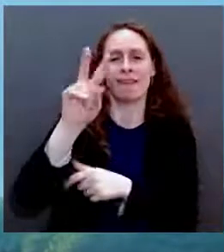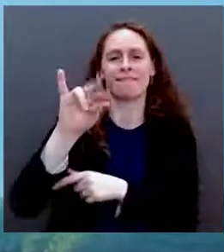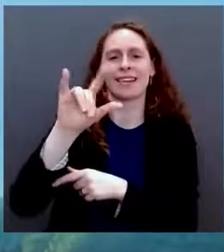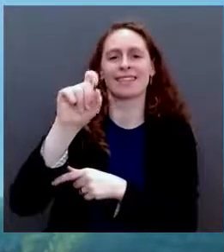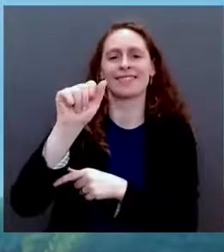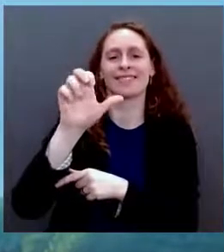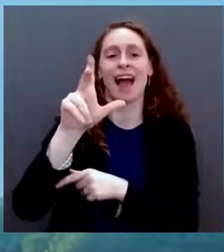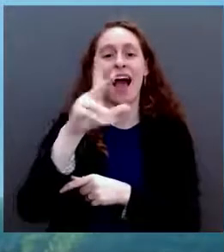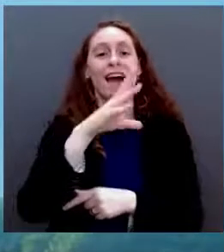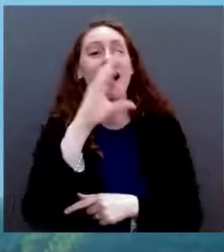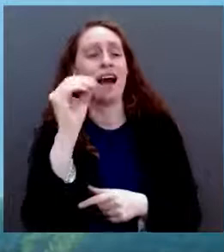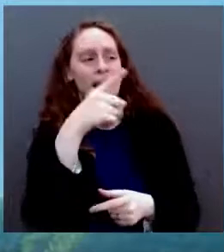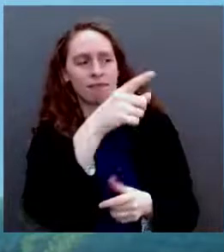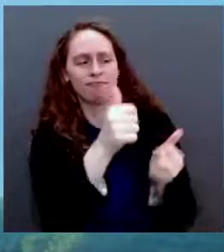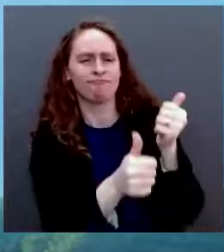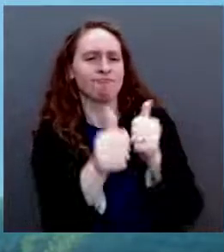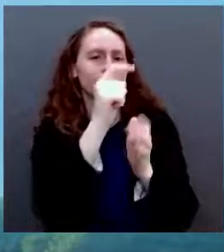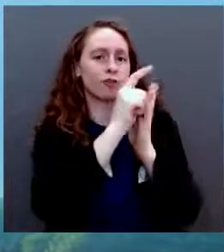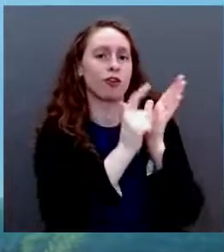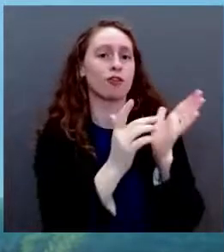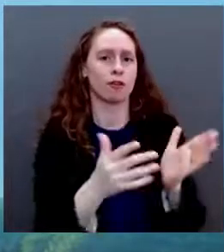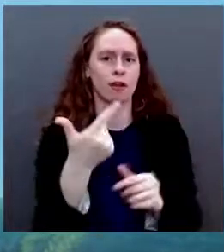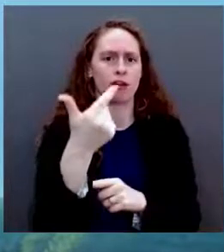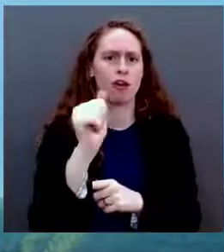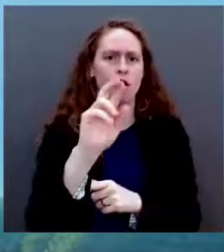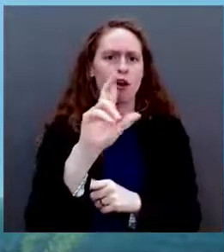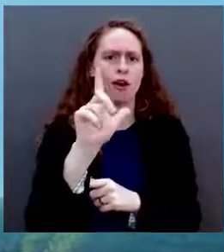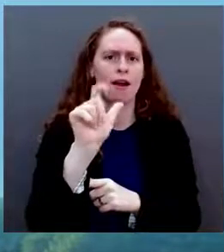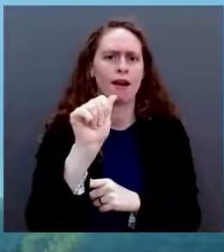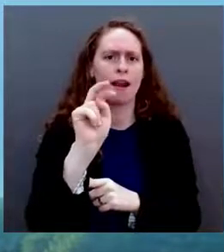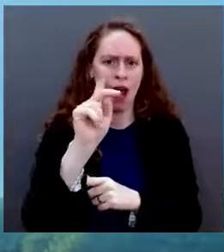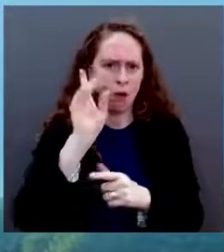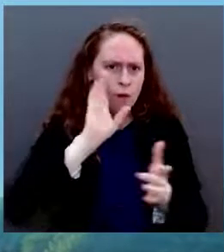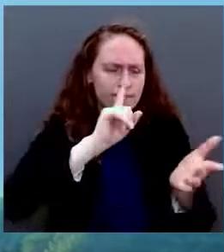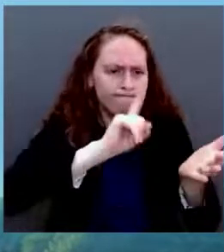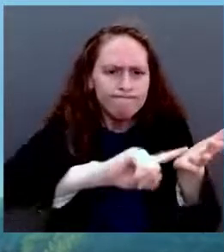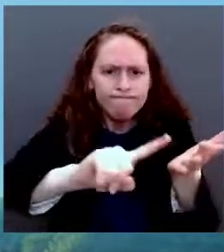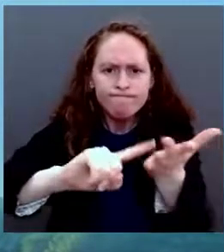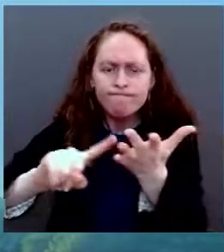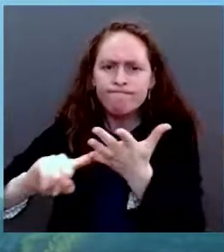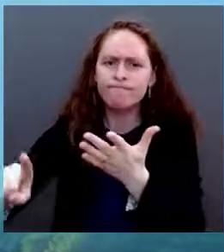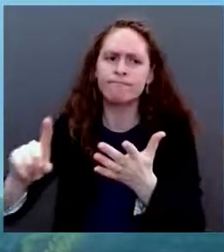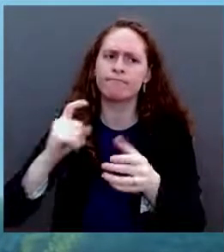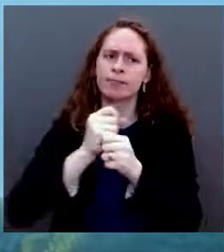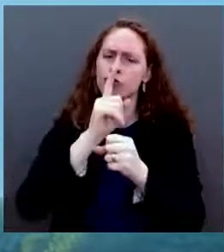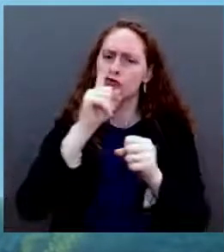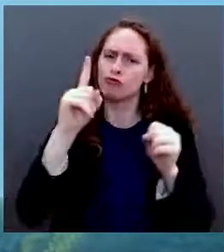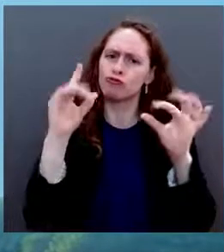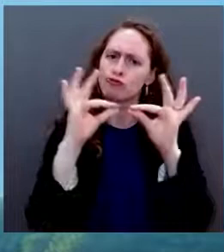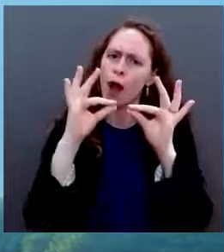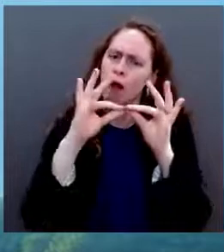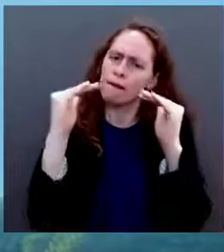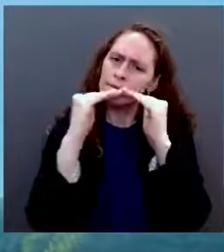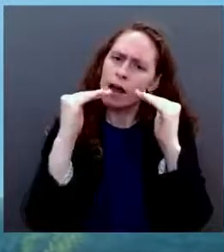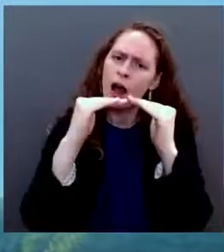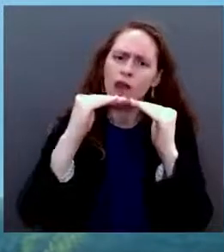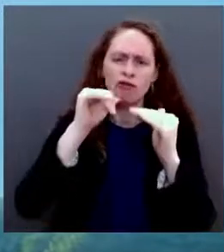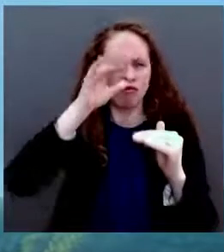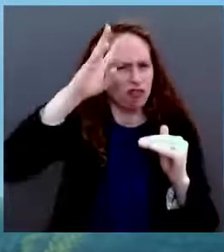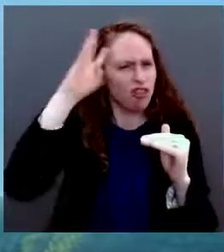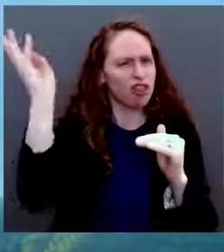stores. There are 4 pieces of our action plan. First, we're going to invest $1